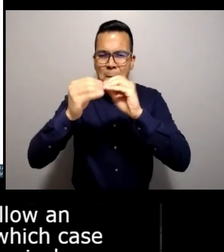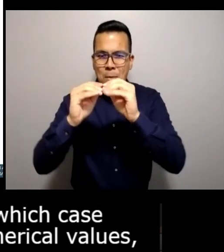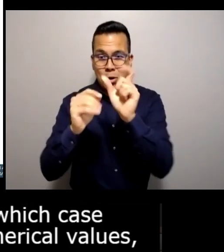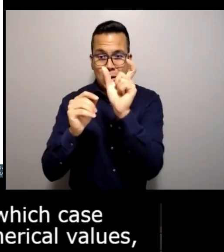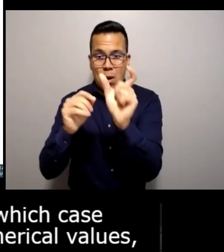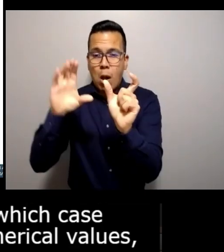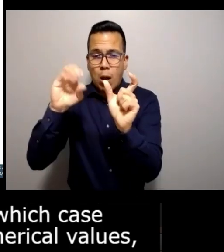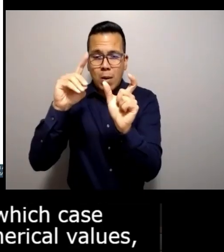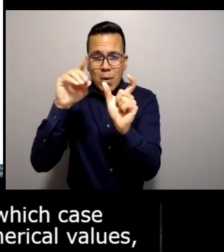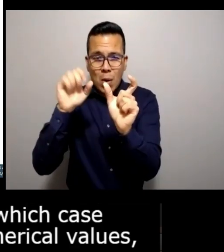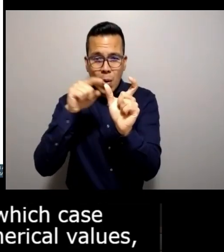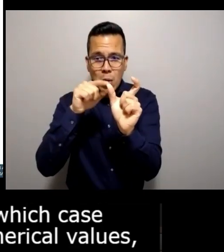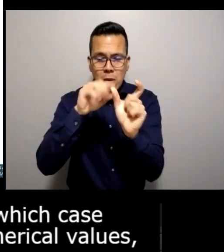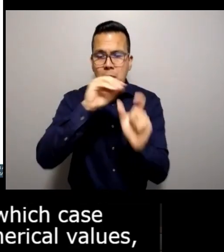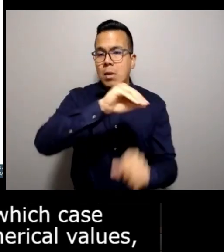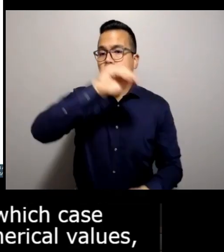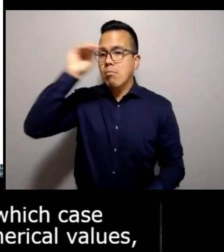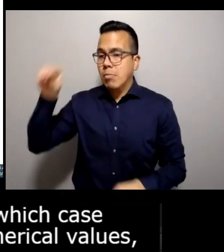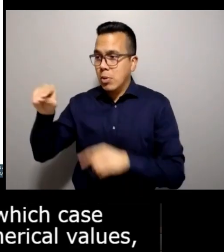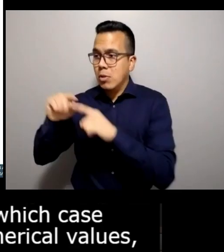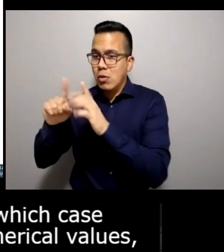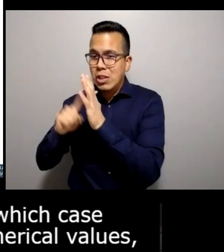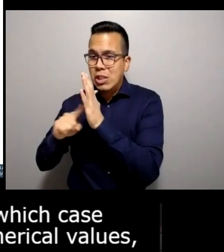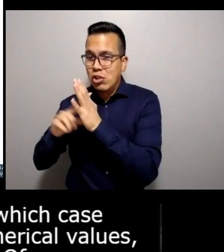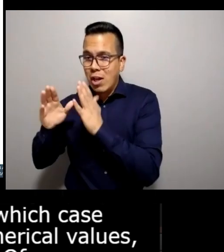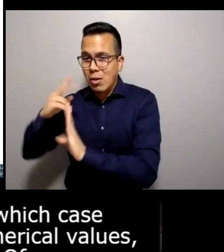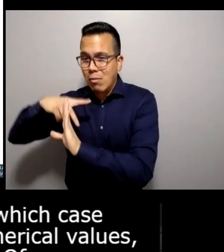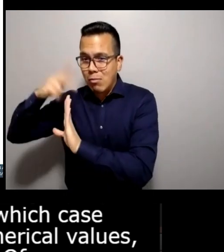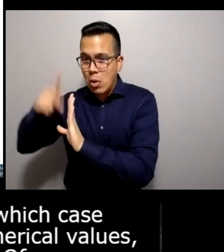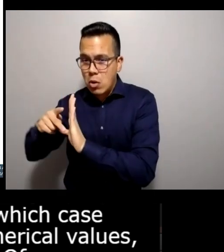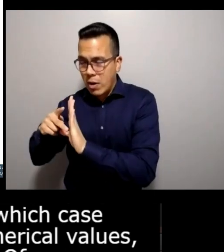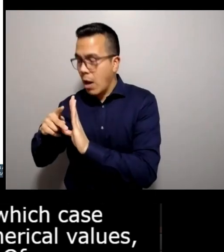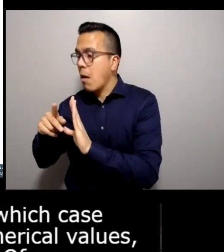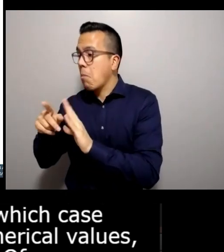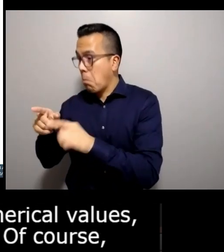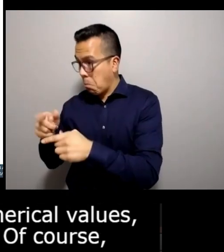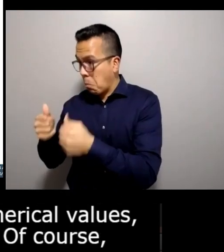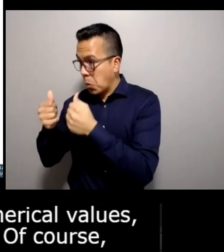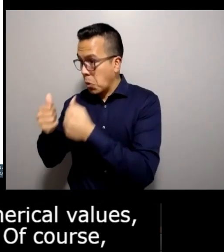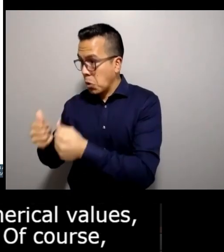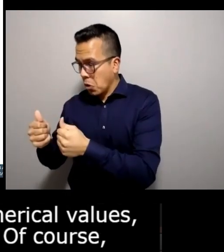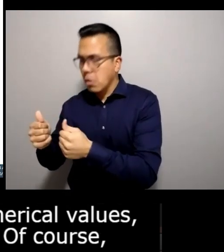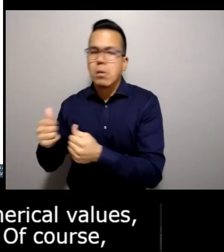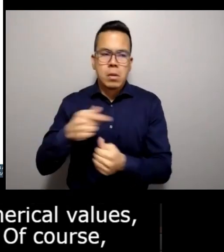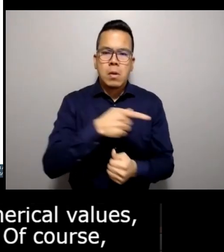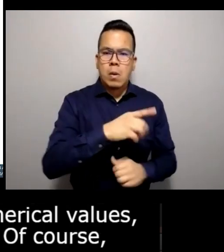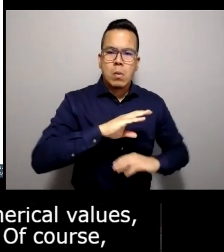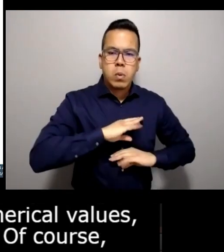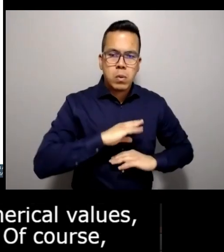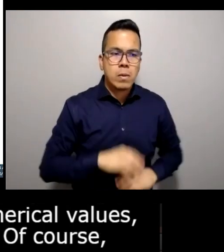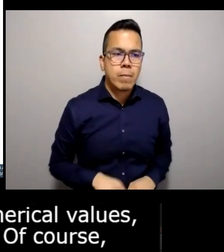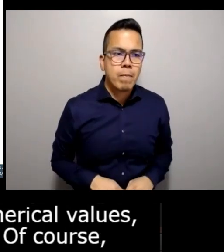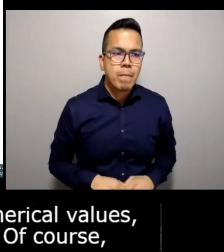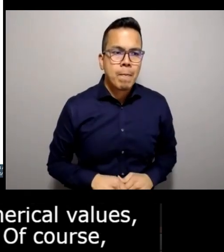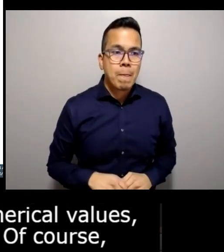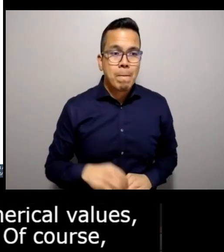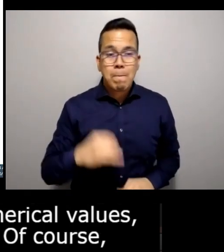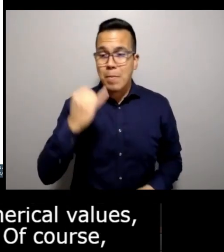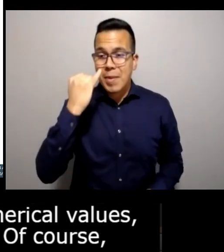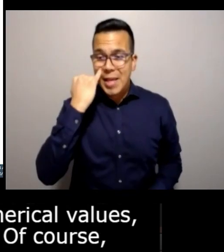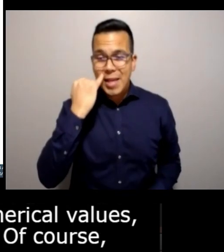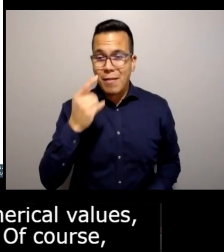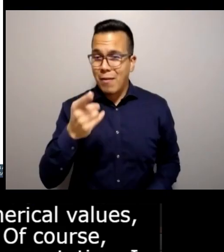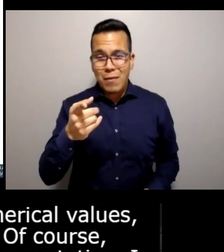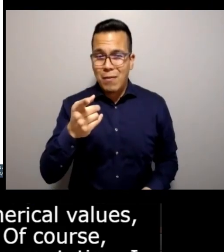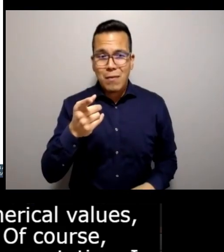there. Of course, when in doubt, stick with dark and light. In this presentation, I actually